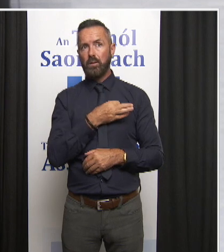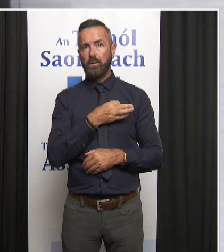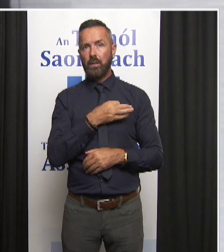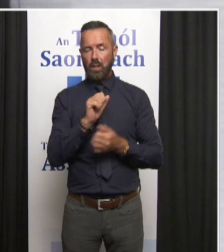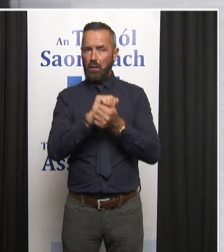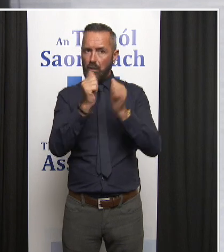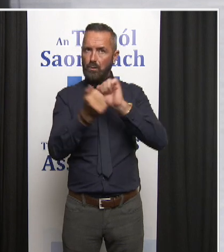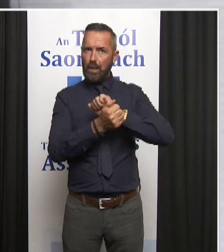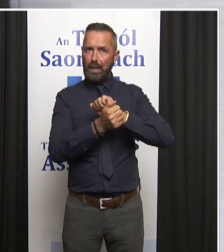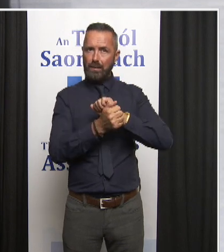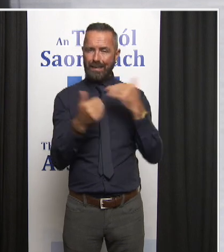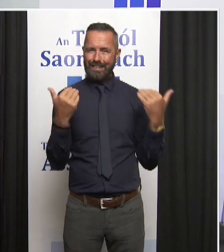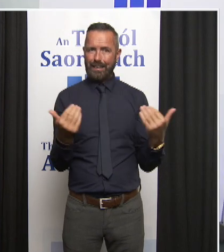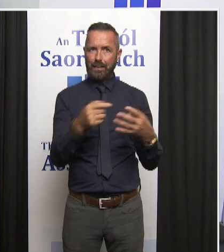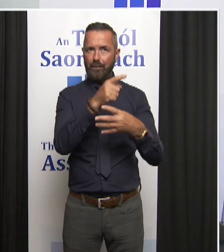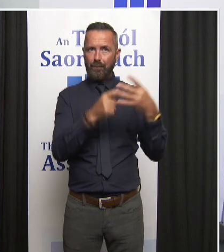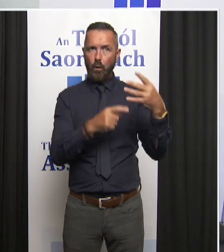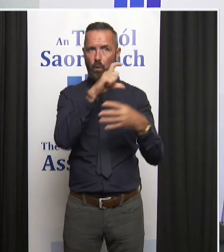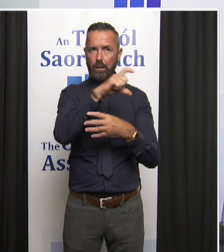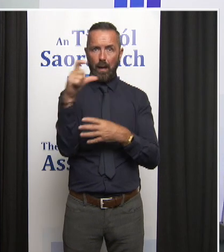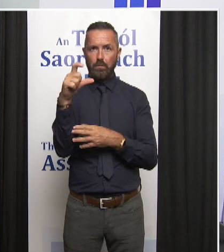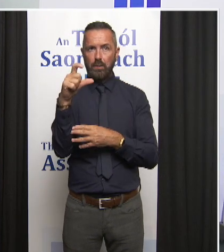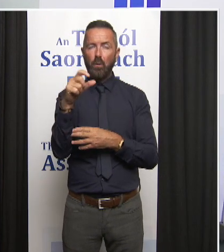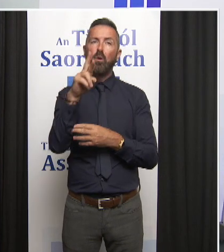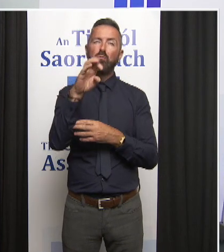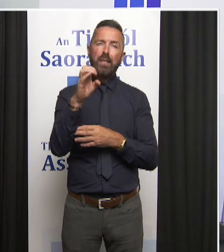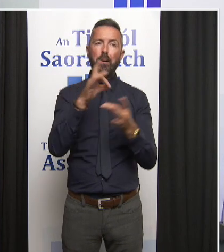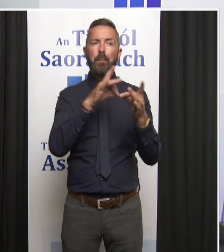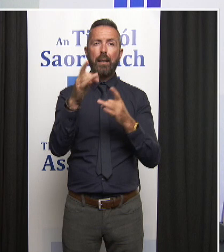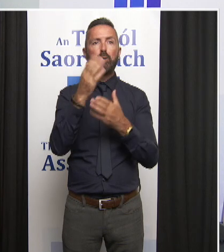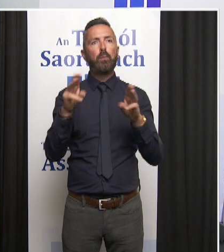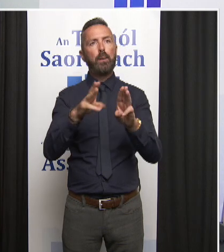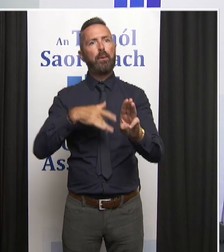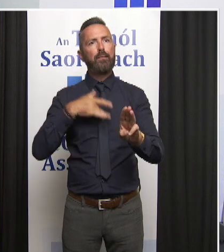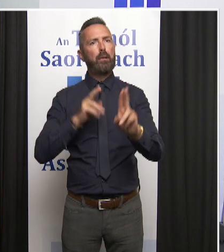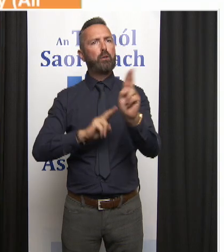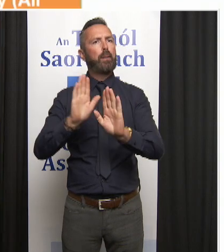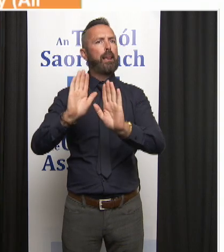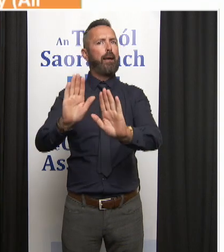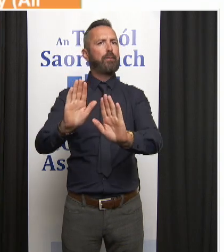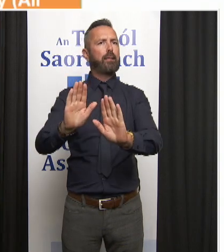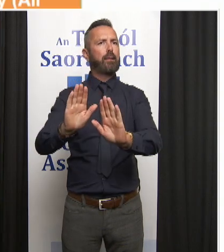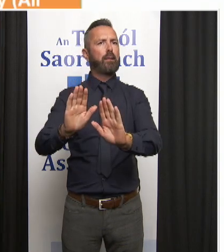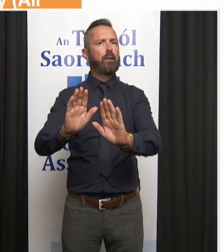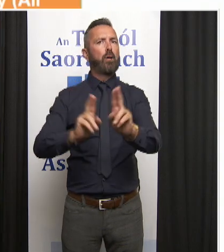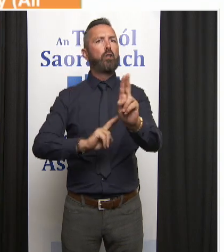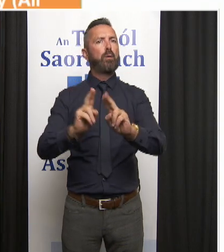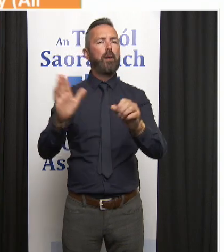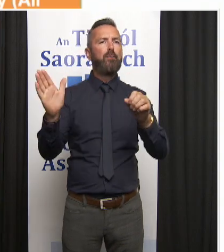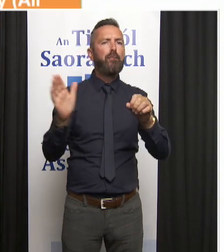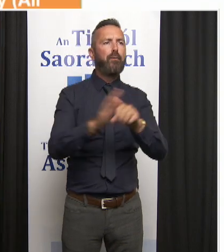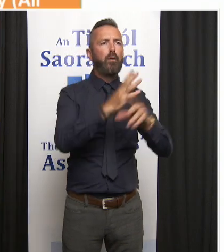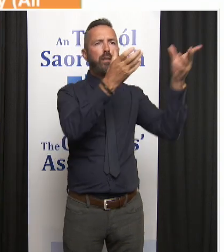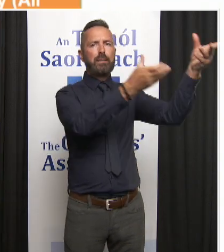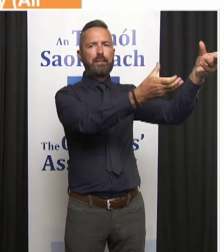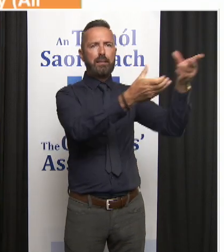be a good option to go. And then there was some disagreement on that. Some people on the table felt that a devolution into the